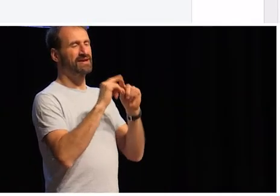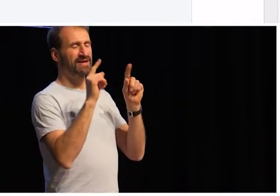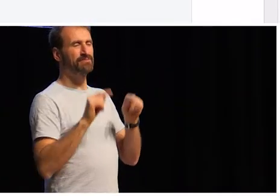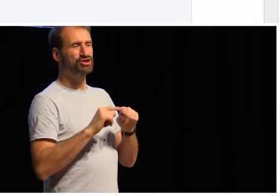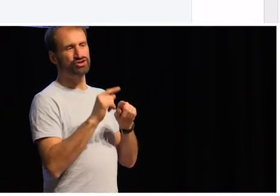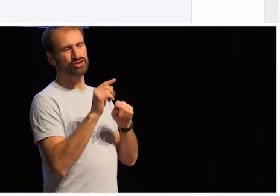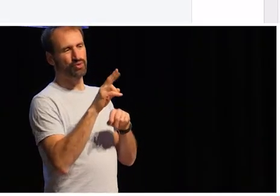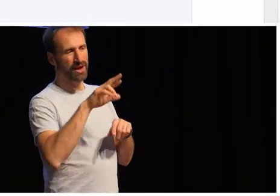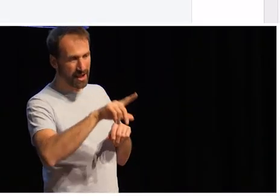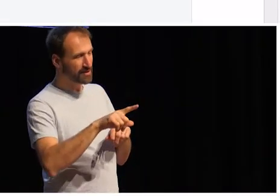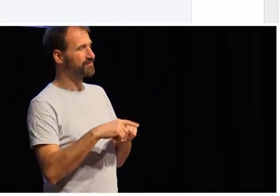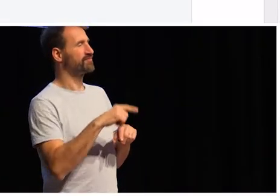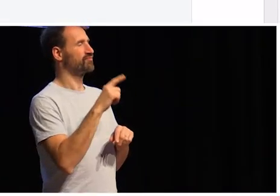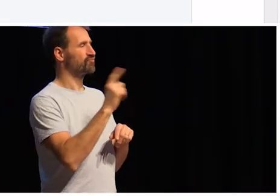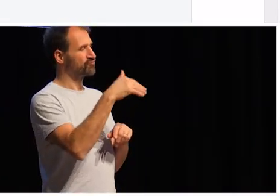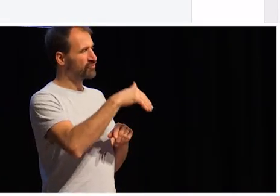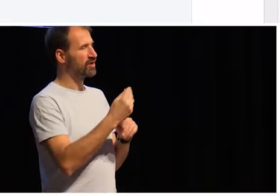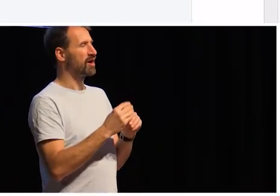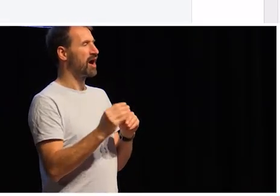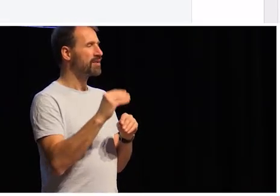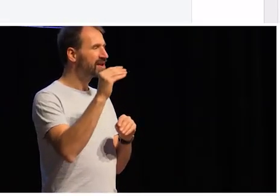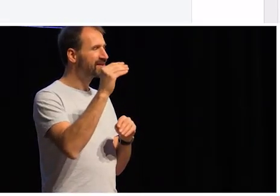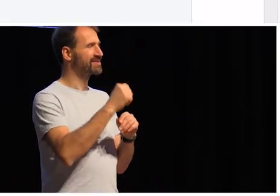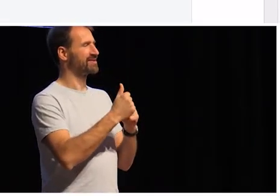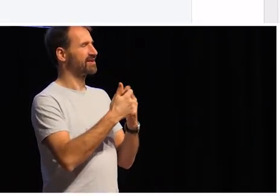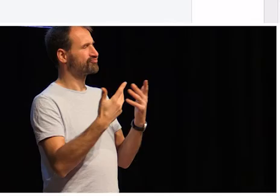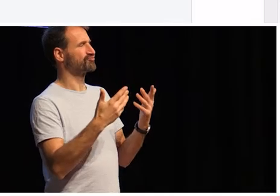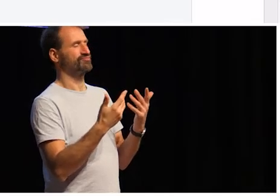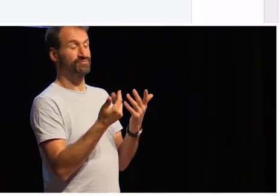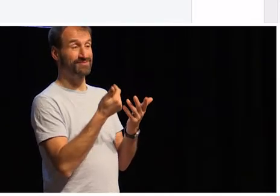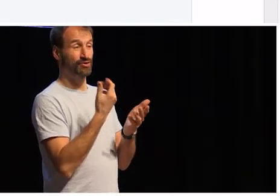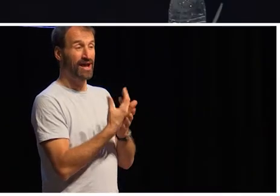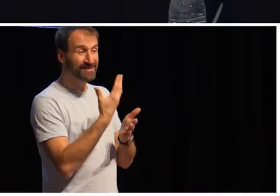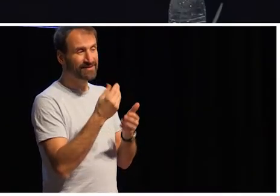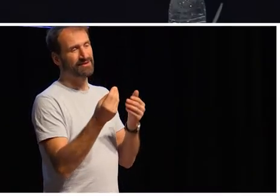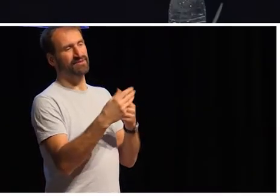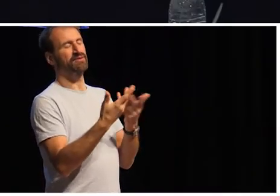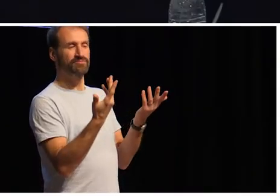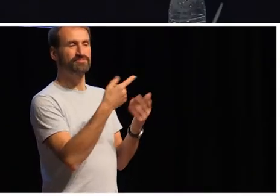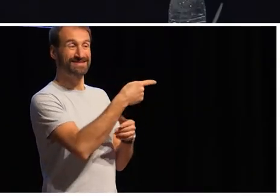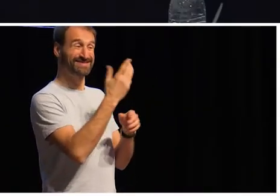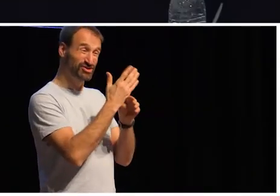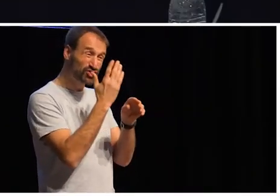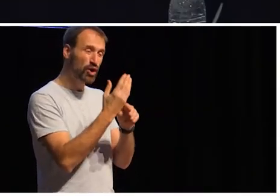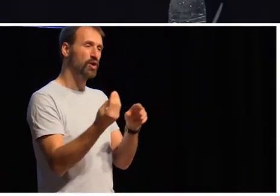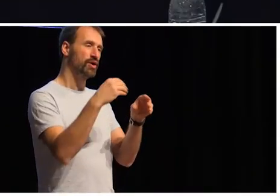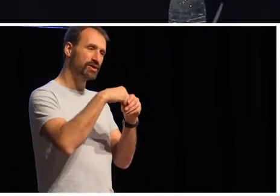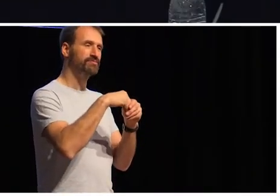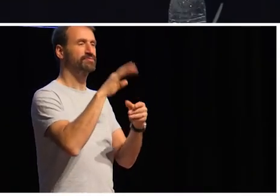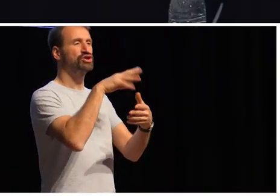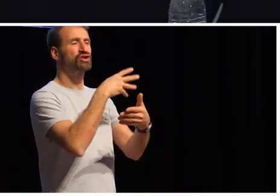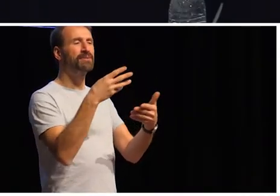some created and updated stuff and this is already built in into the schema of graphical